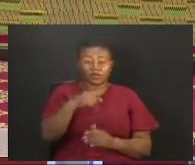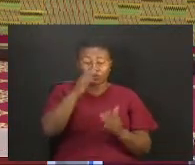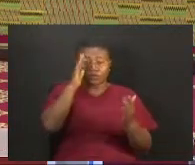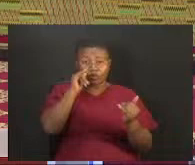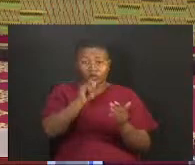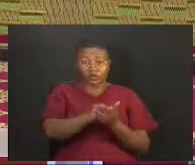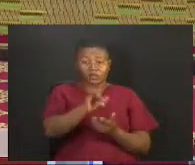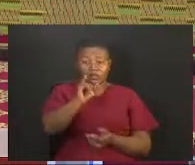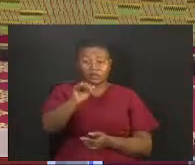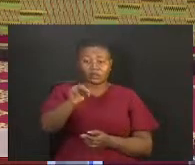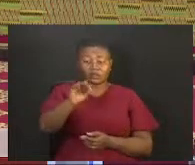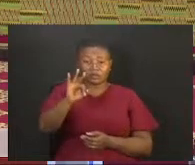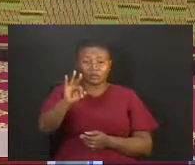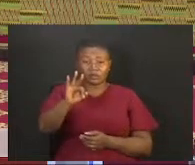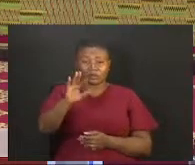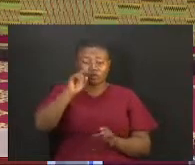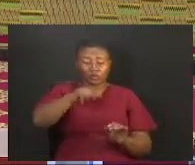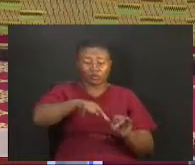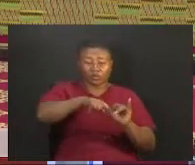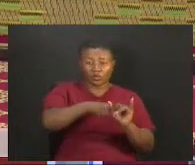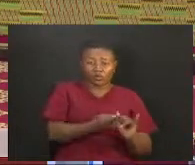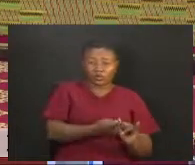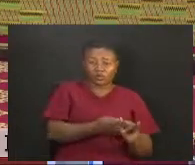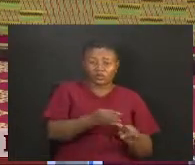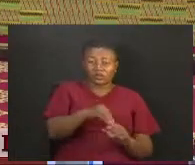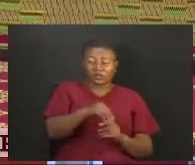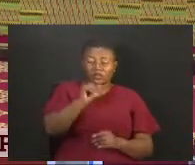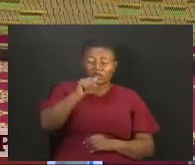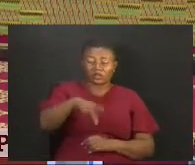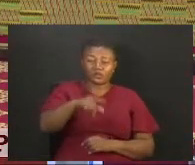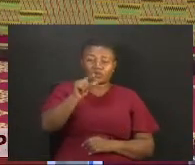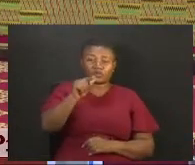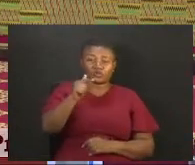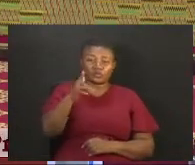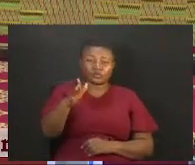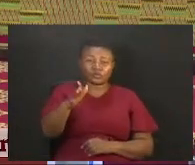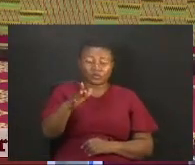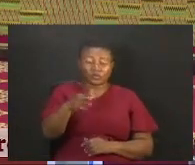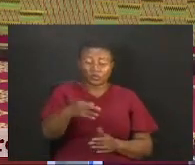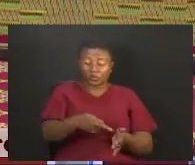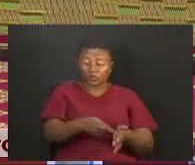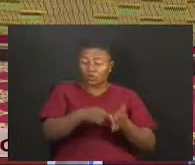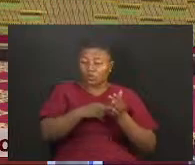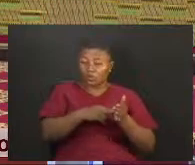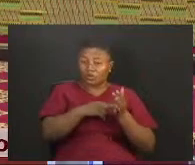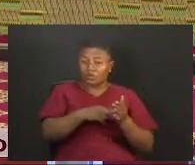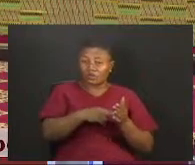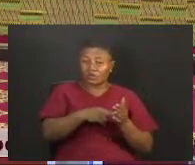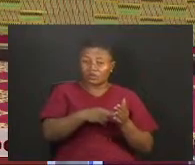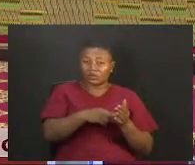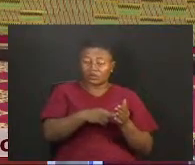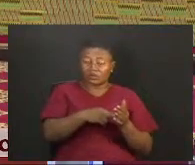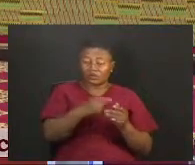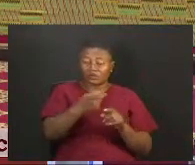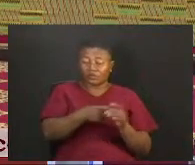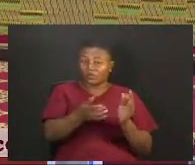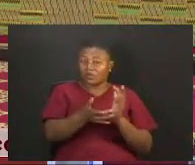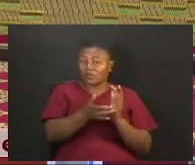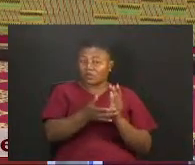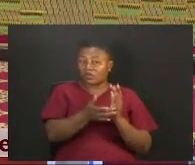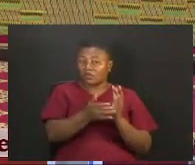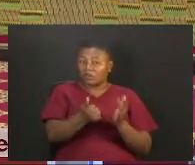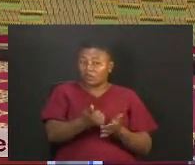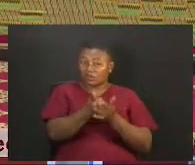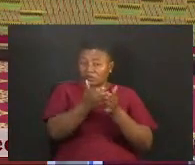IMF mission will commence in April 2025. The recommendations from the Technical Assistance Mission are expected to inform